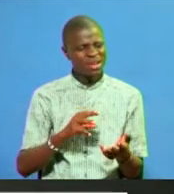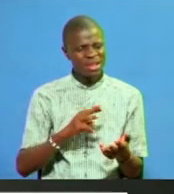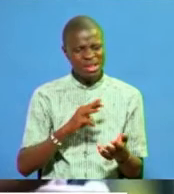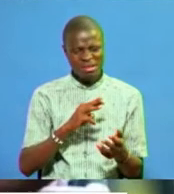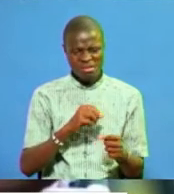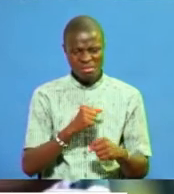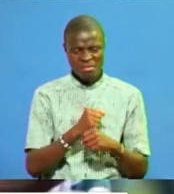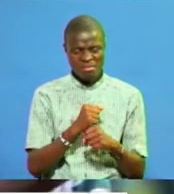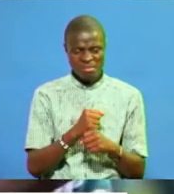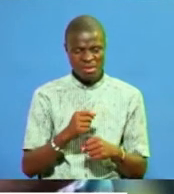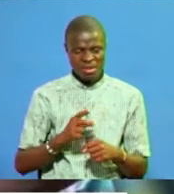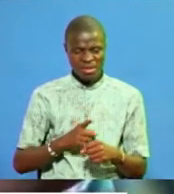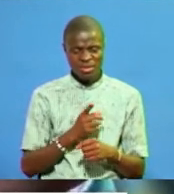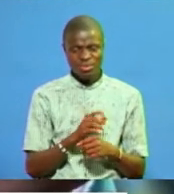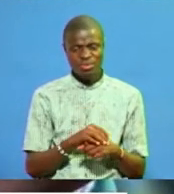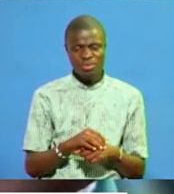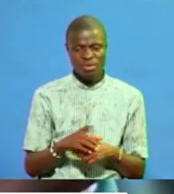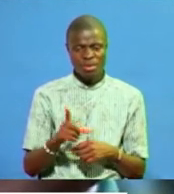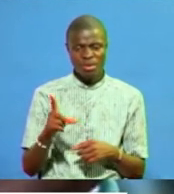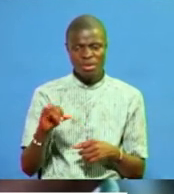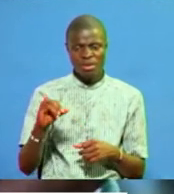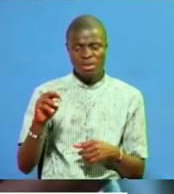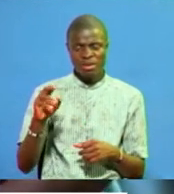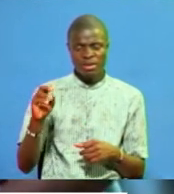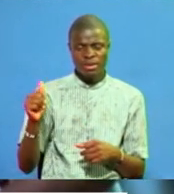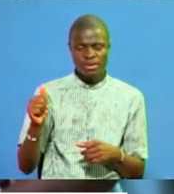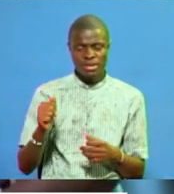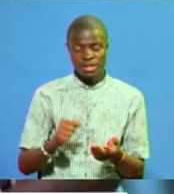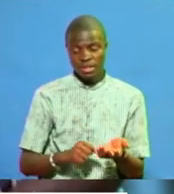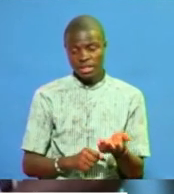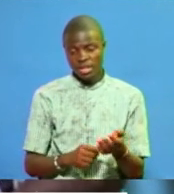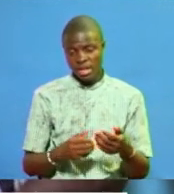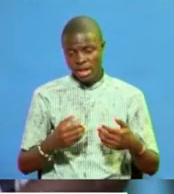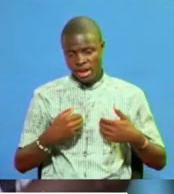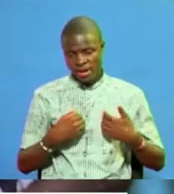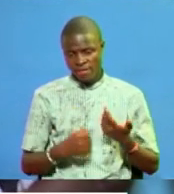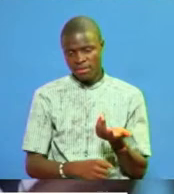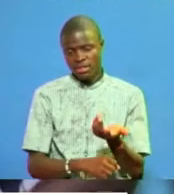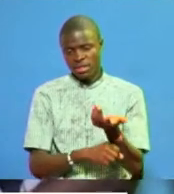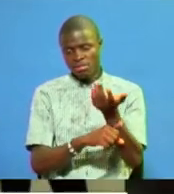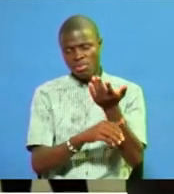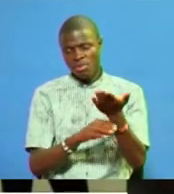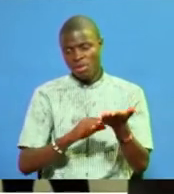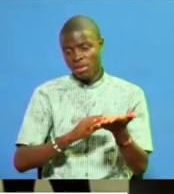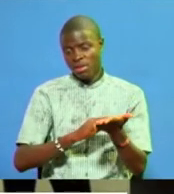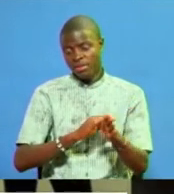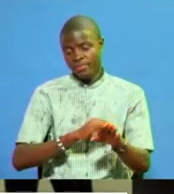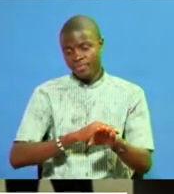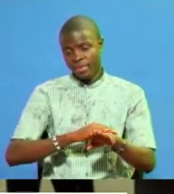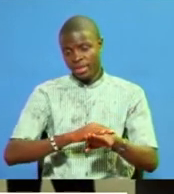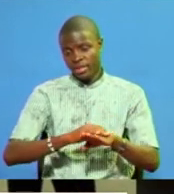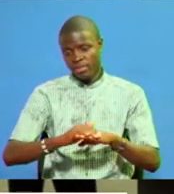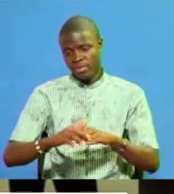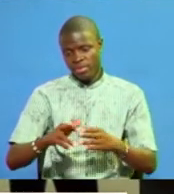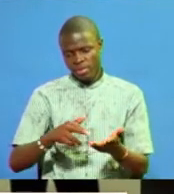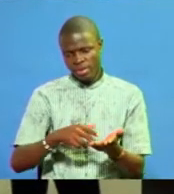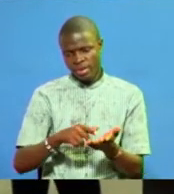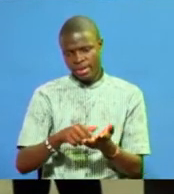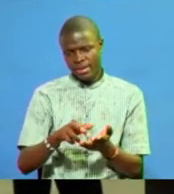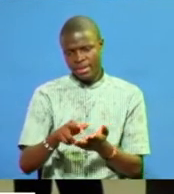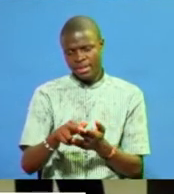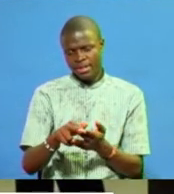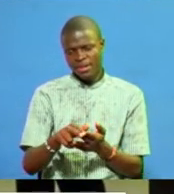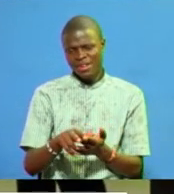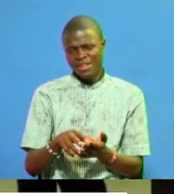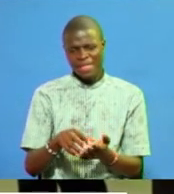the Lionesses receive the much needed support to ensure smooth running of the team and participation in circuits and